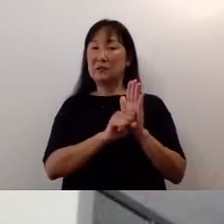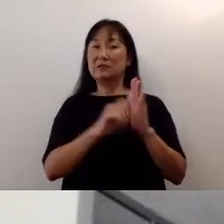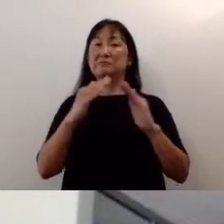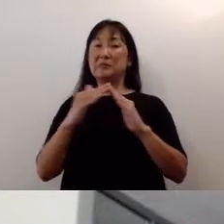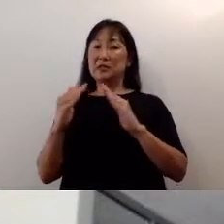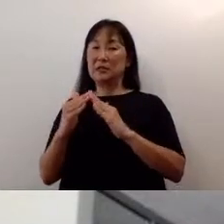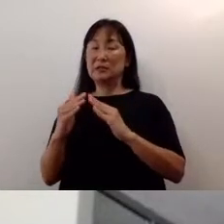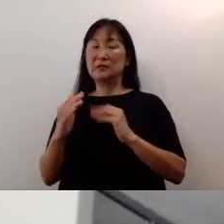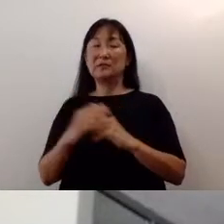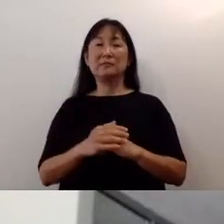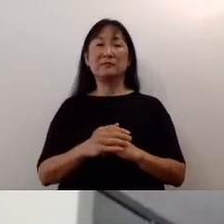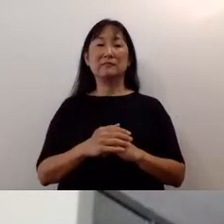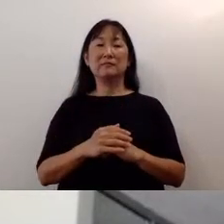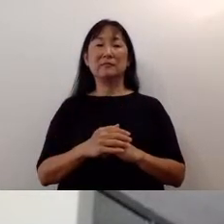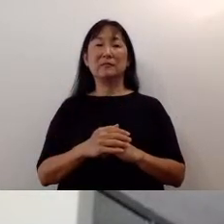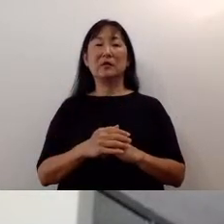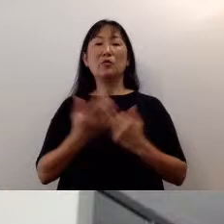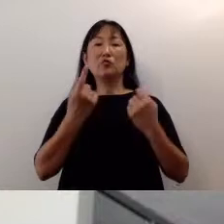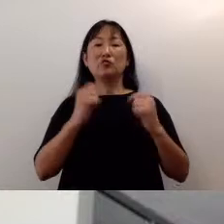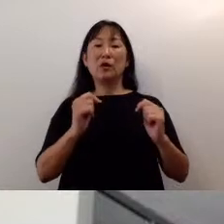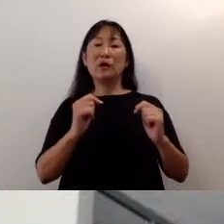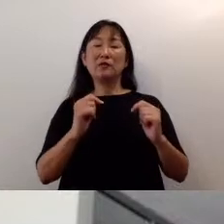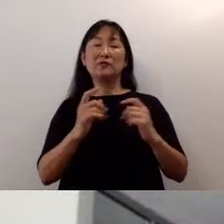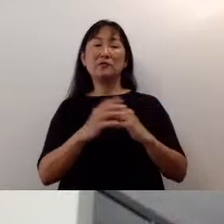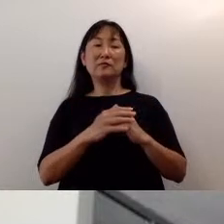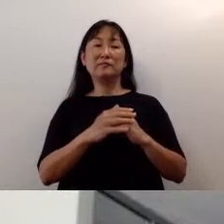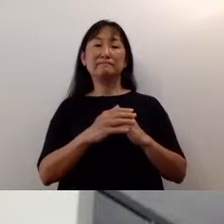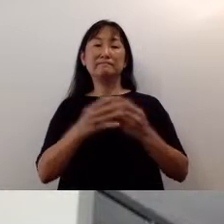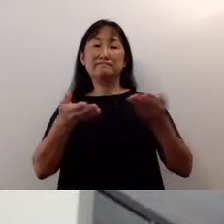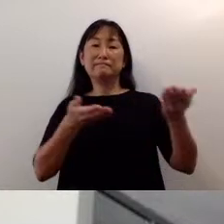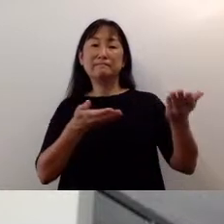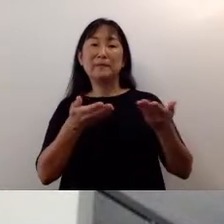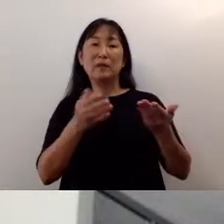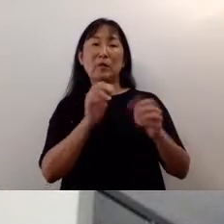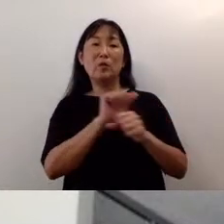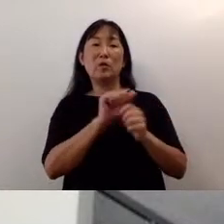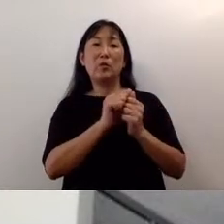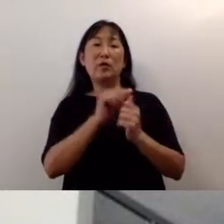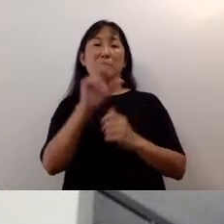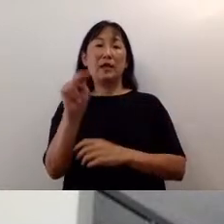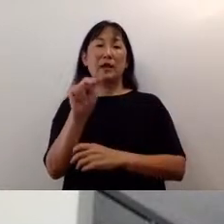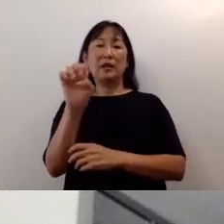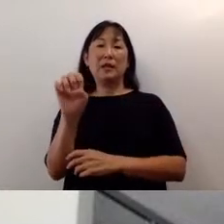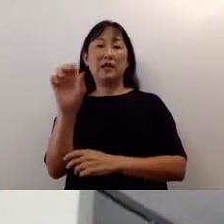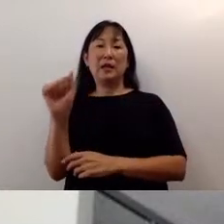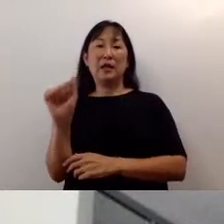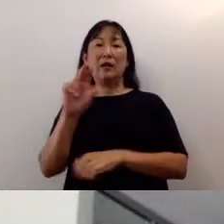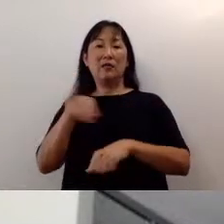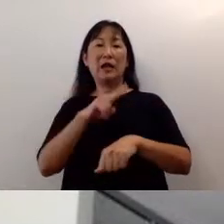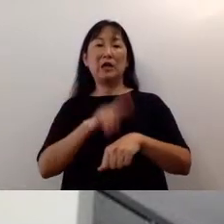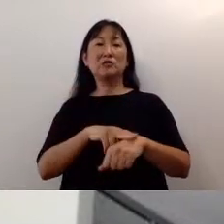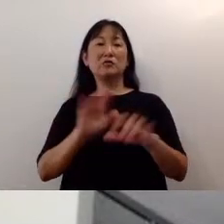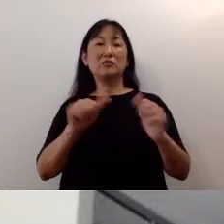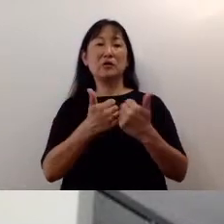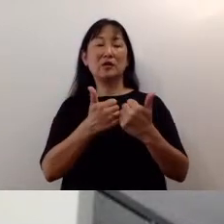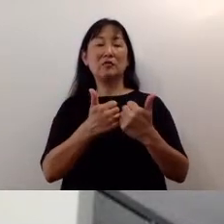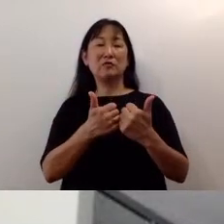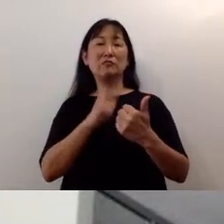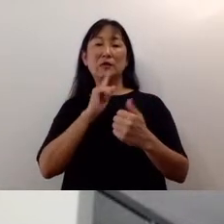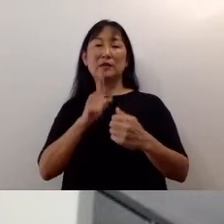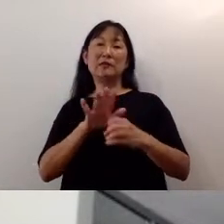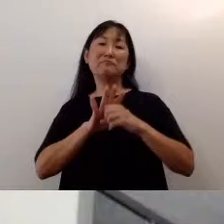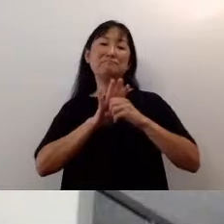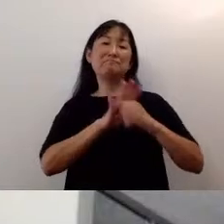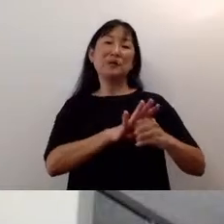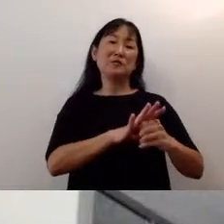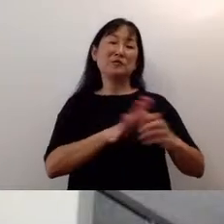we're looking at this, trying to work with our national organization, the NEA, to make sure that we can keep on pressuring Congress to make